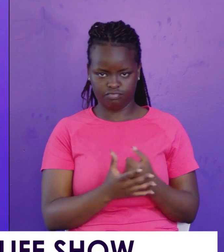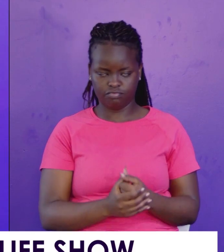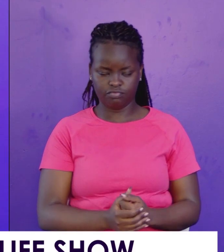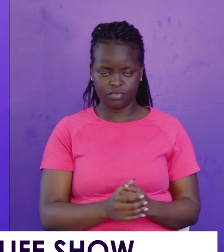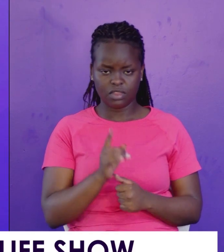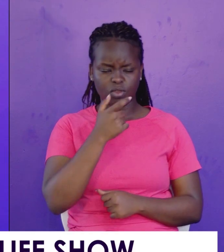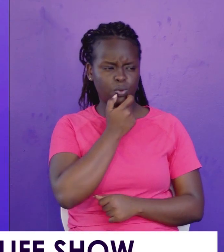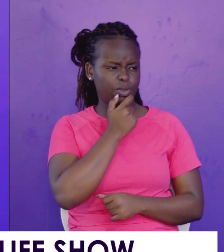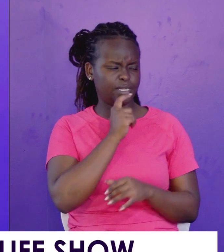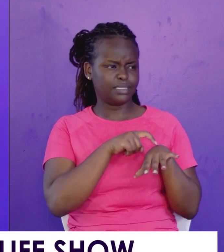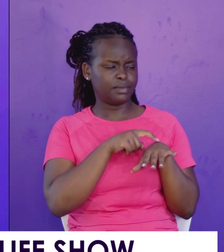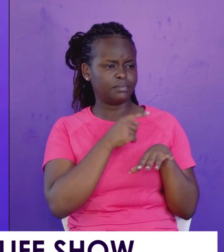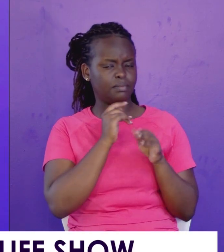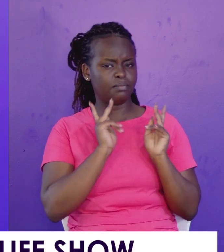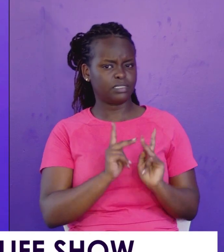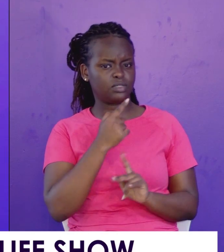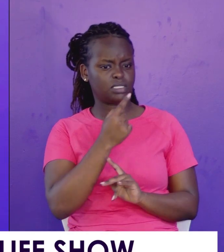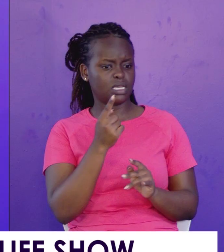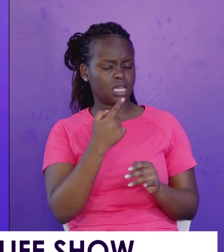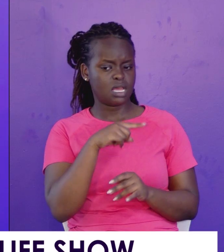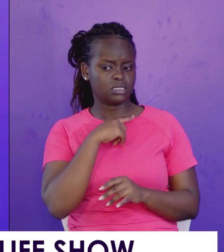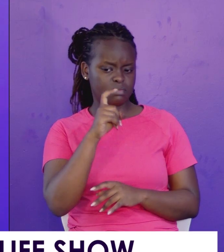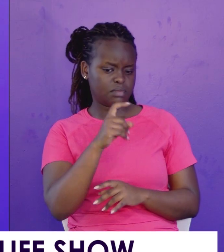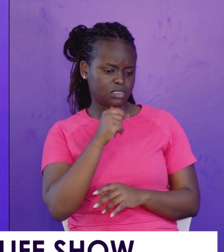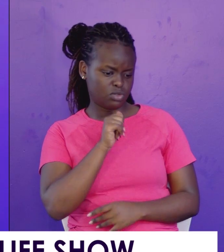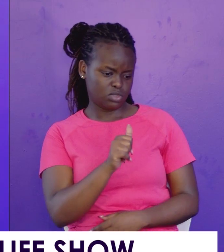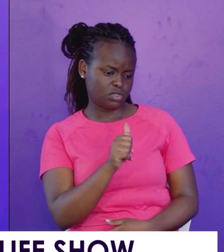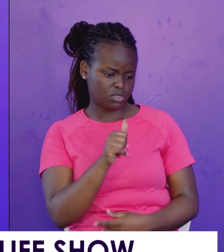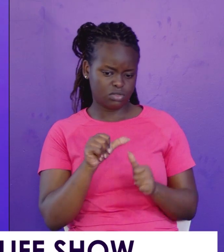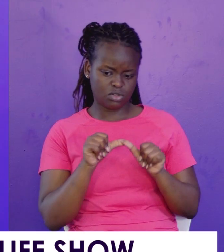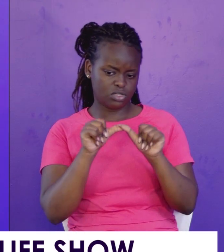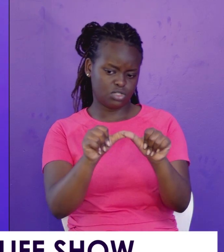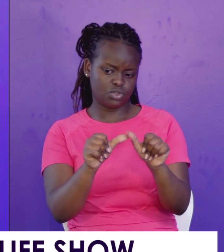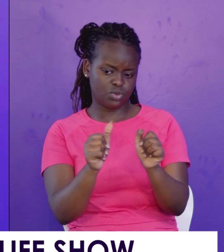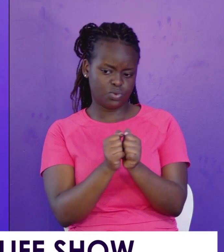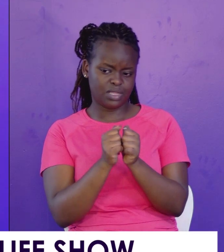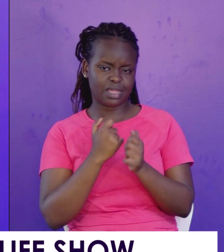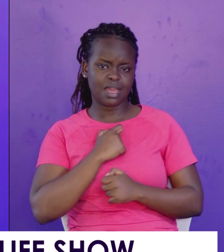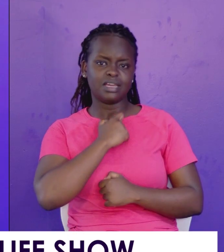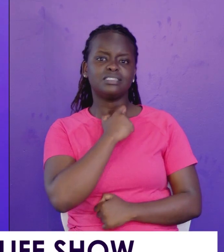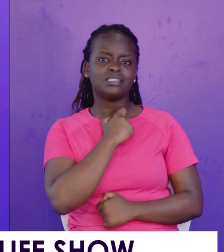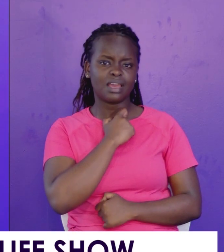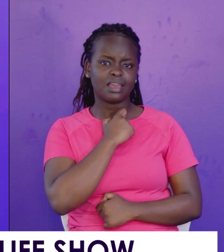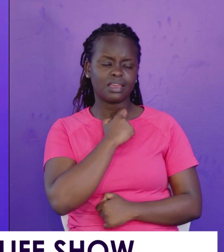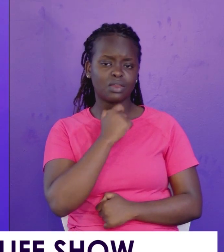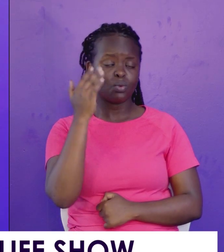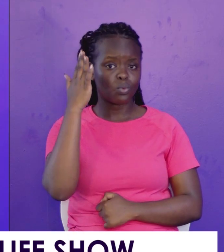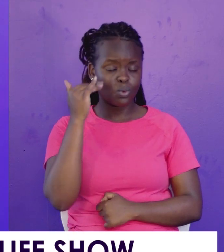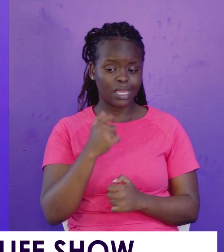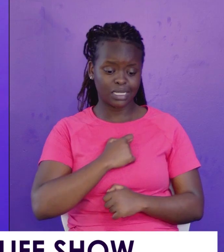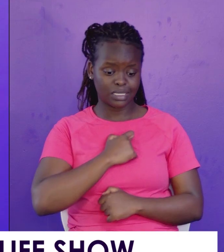worried, Nicholas, when someone says we should not continue with ties? Because